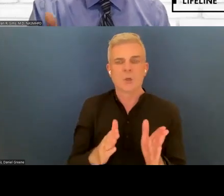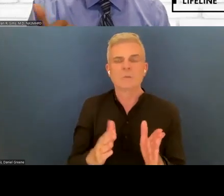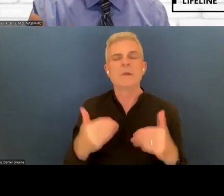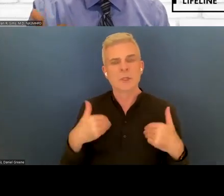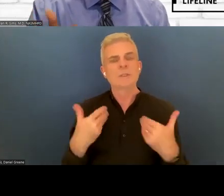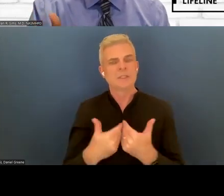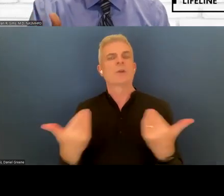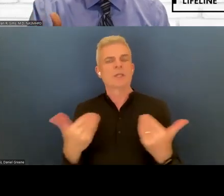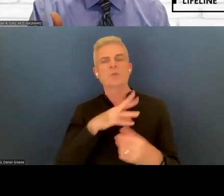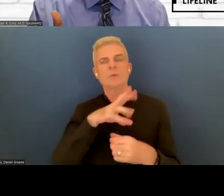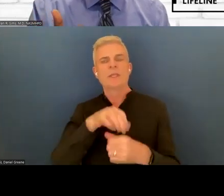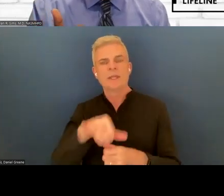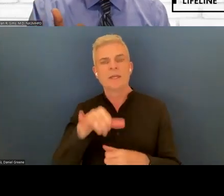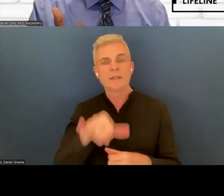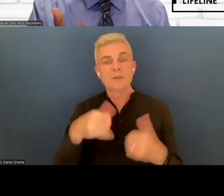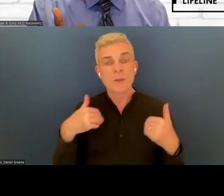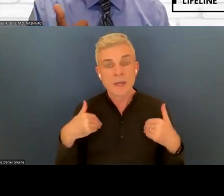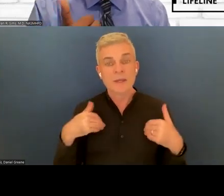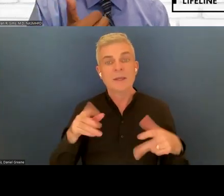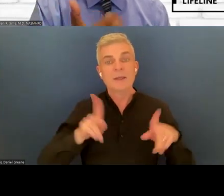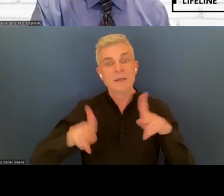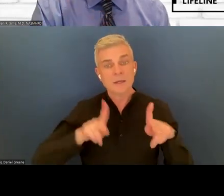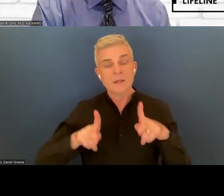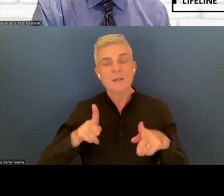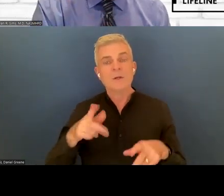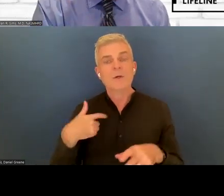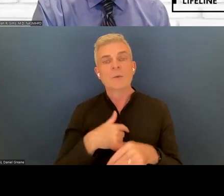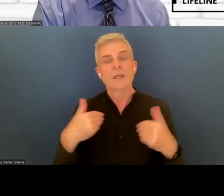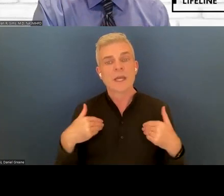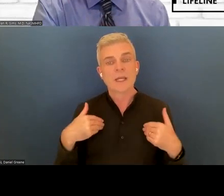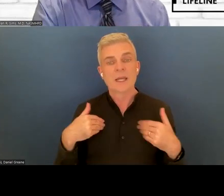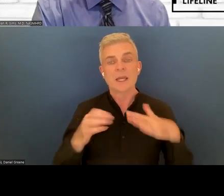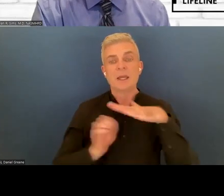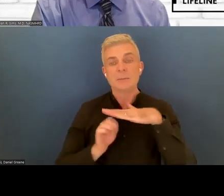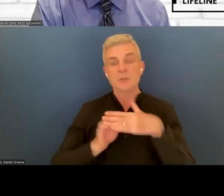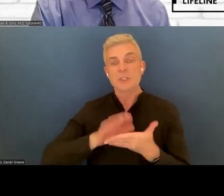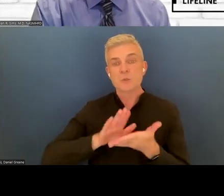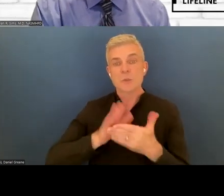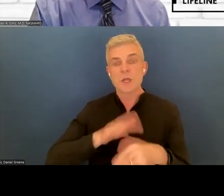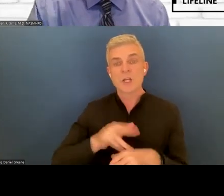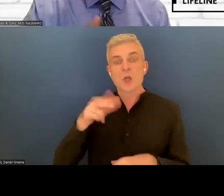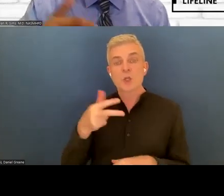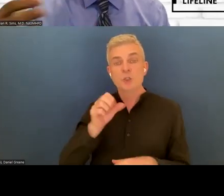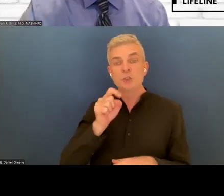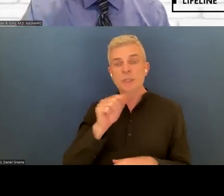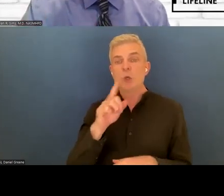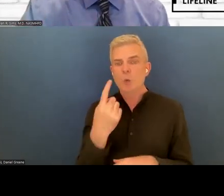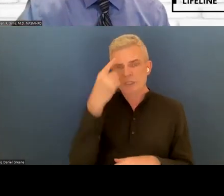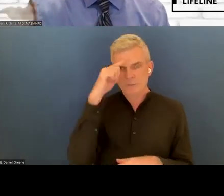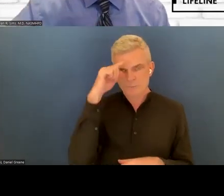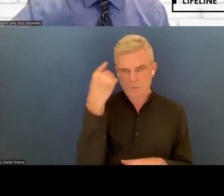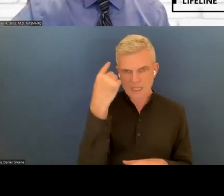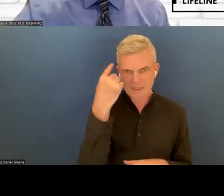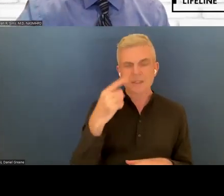premise where you had individuals. We had a third elementary school on 3rd Street that was only for Blacks, and a much